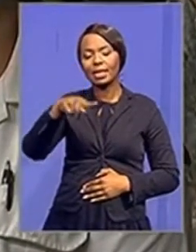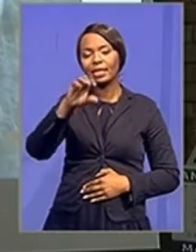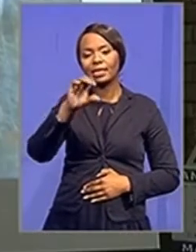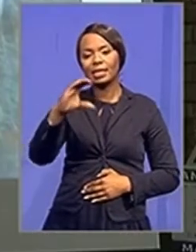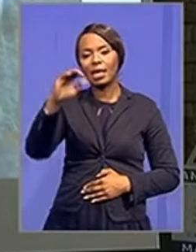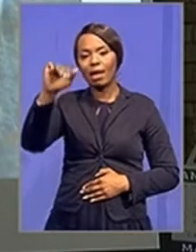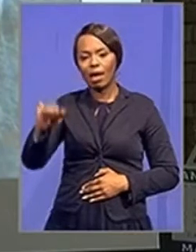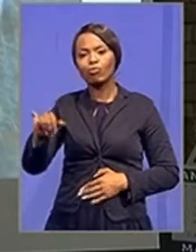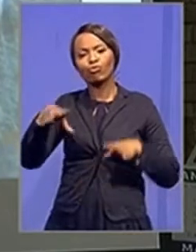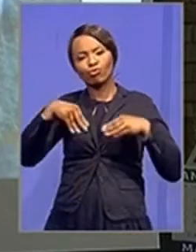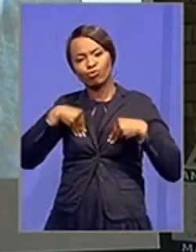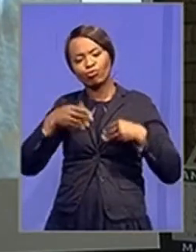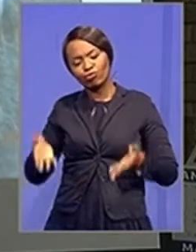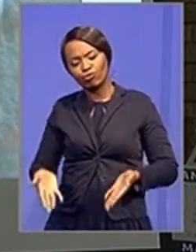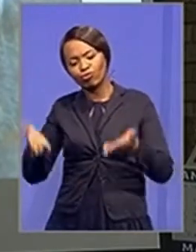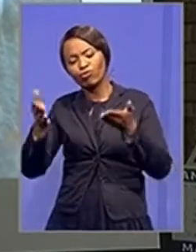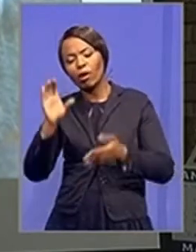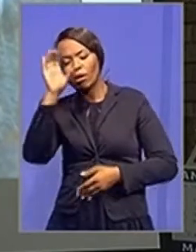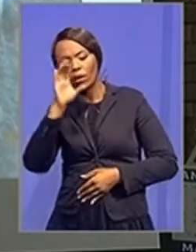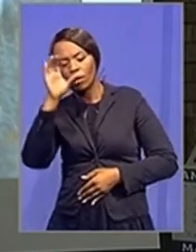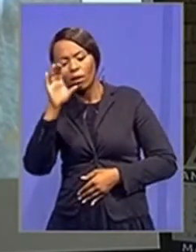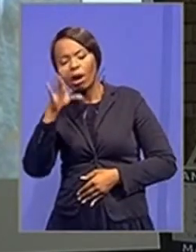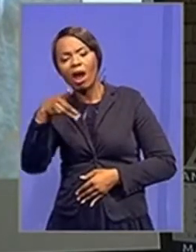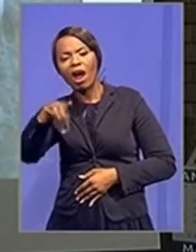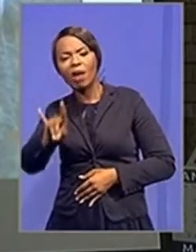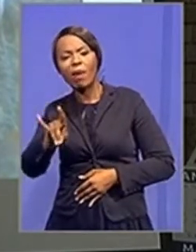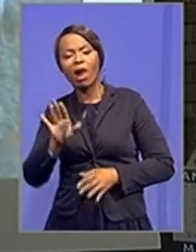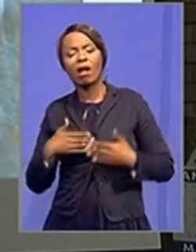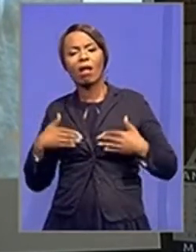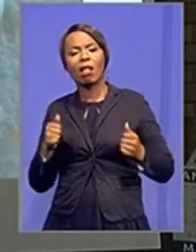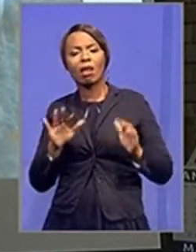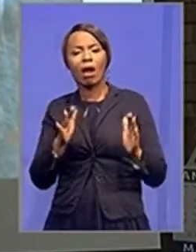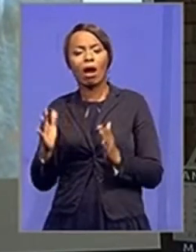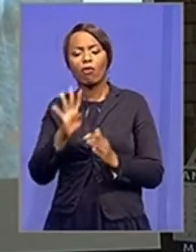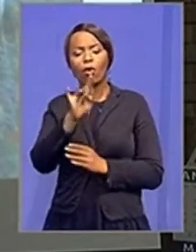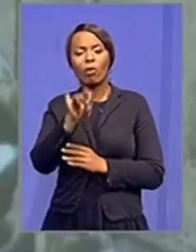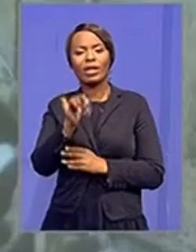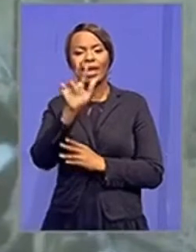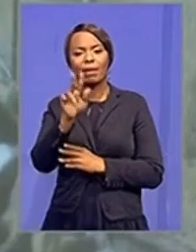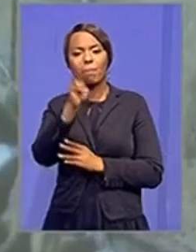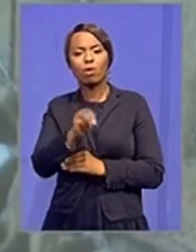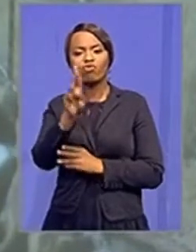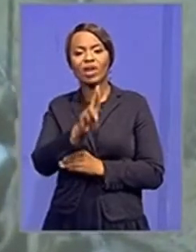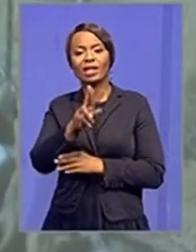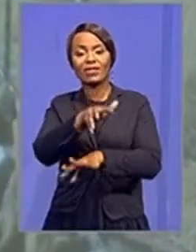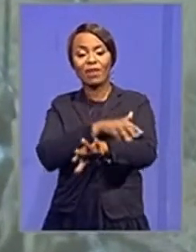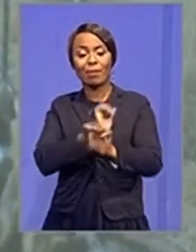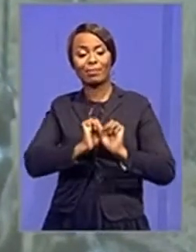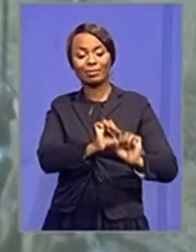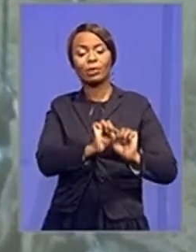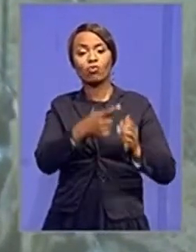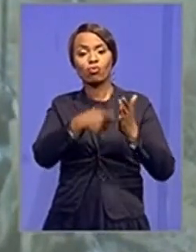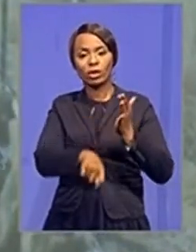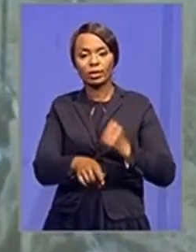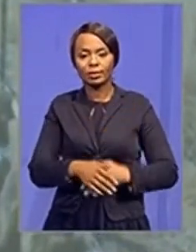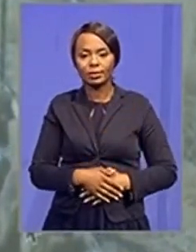newe tetla ya go leba diphologolo kwa polaseng ya ga Modise ya 4.8 million rand. Seno ke go latela